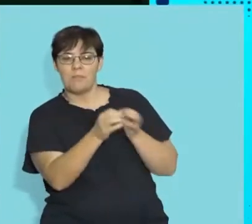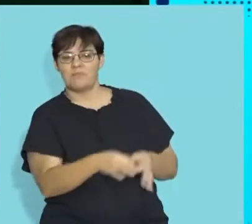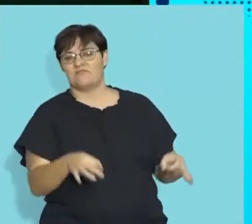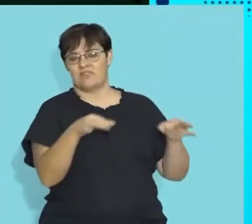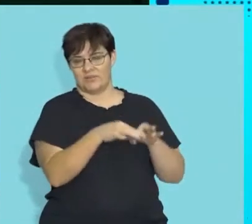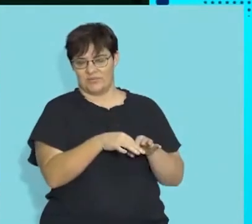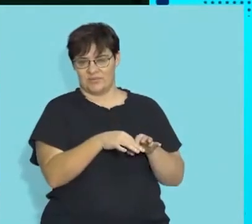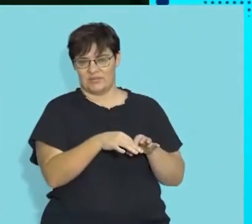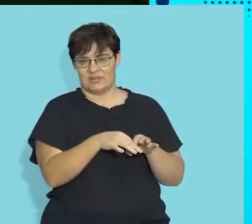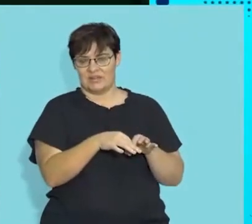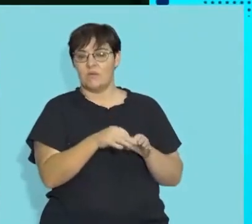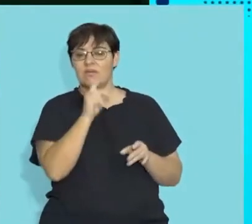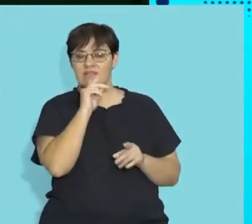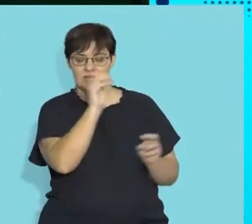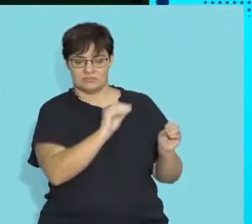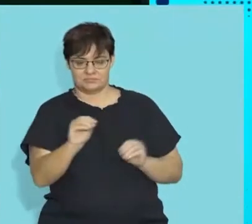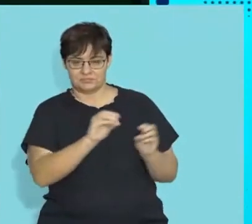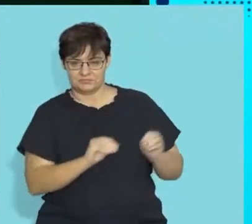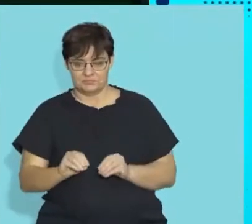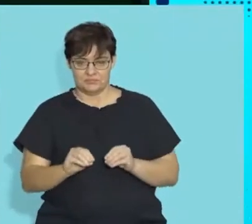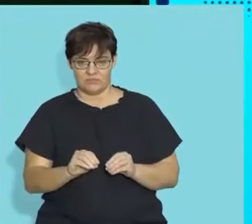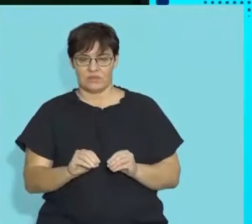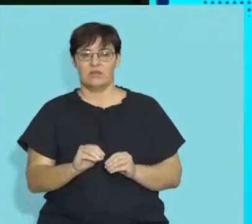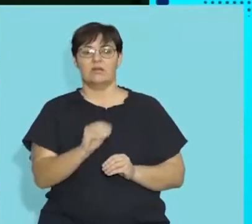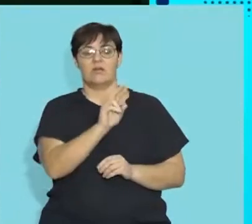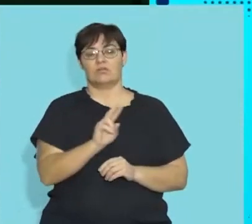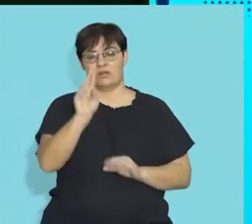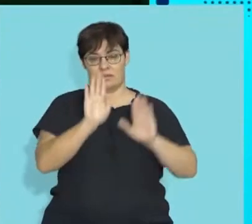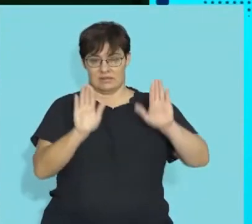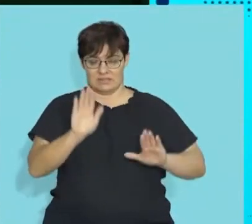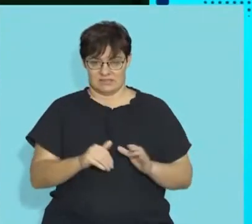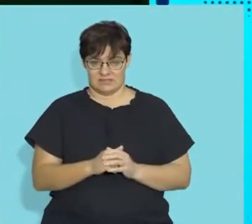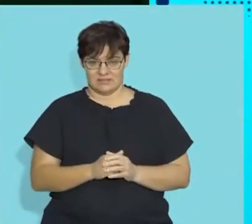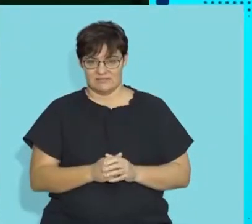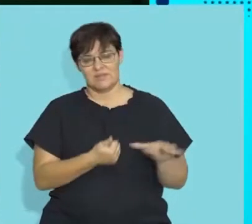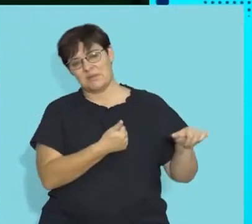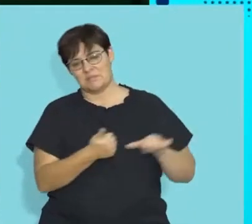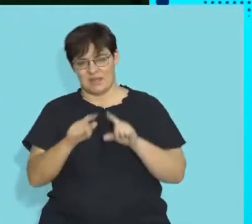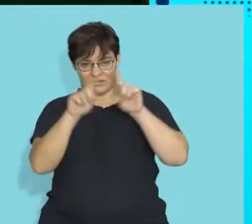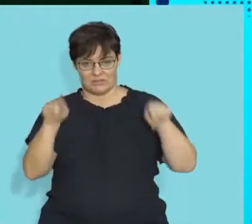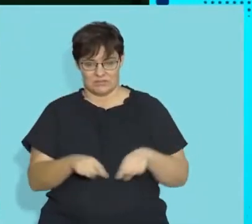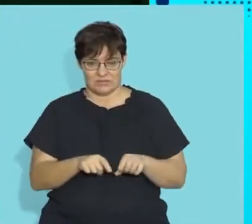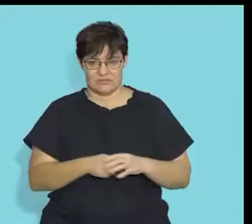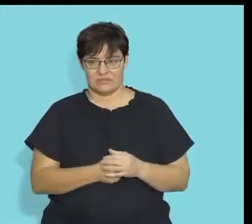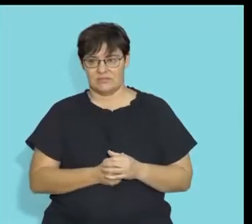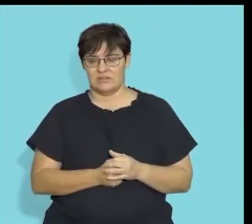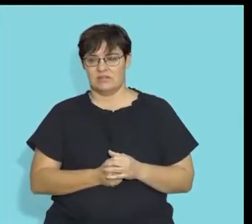the values that we have to substitute into the quadratic pattern. Let's go back to the board.